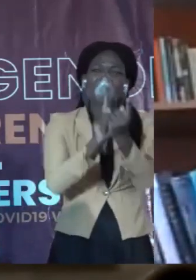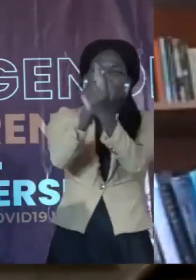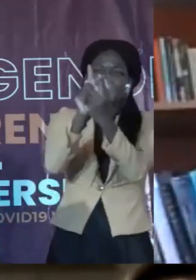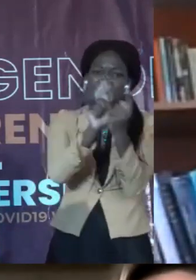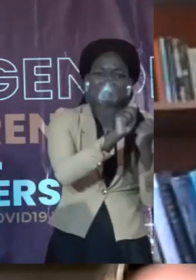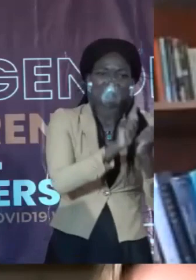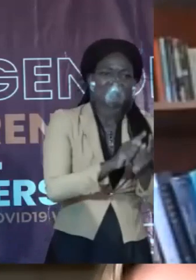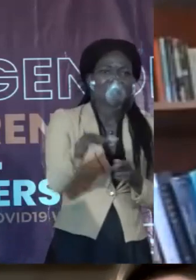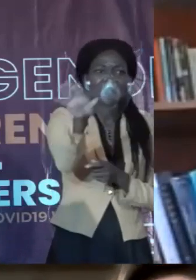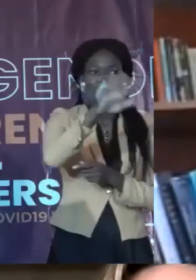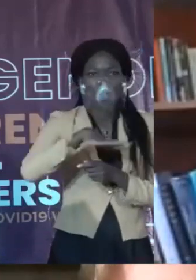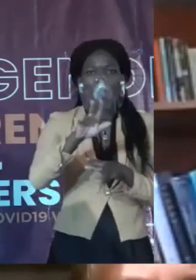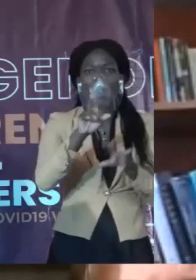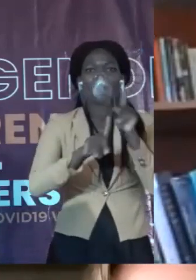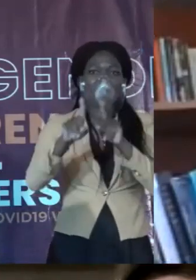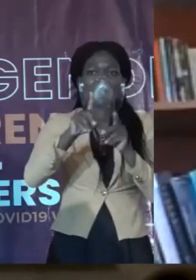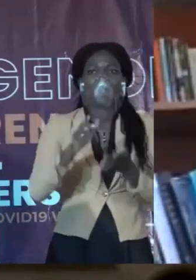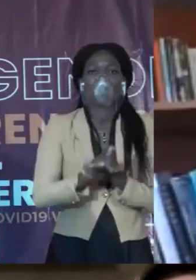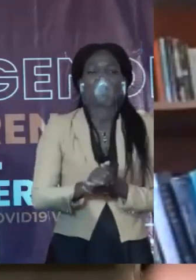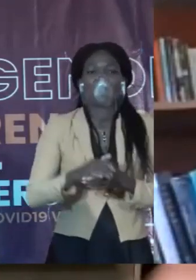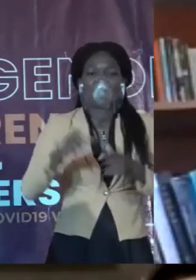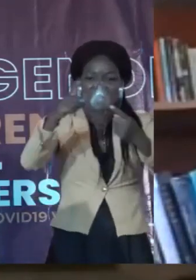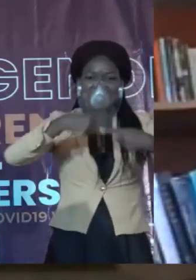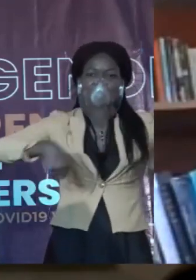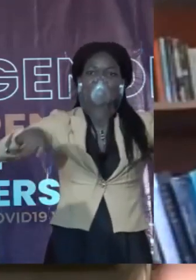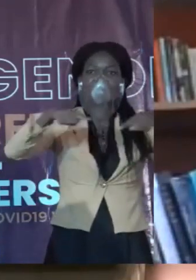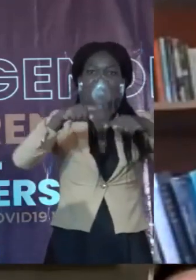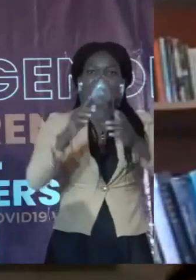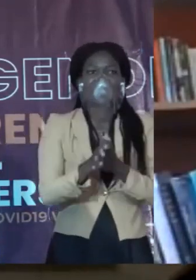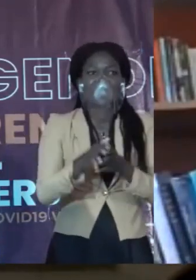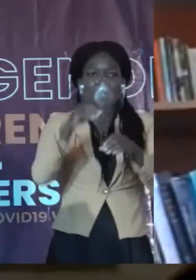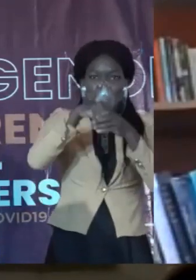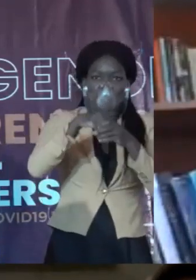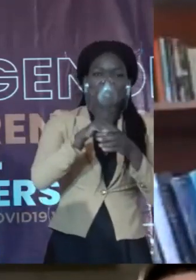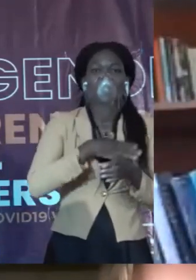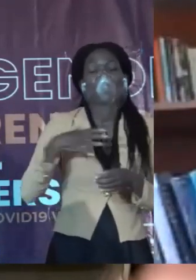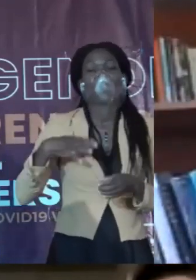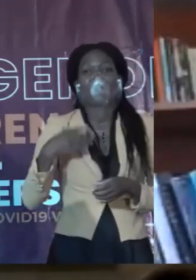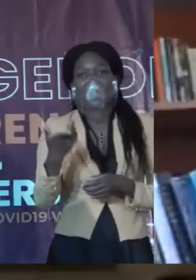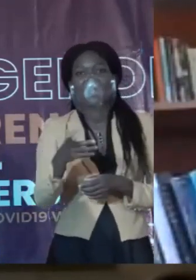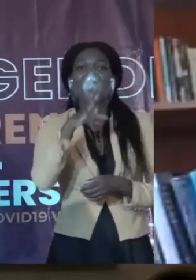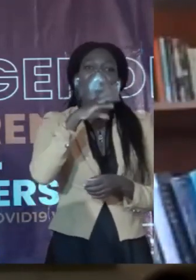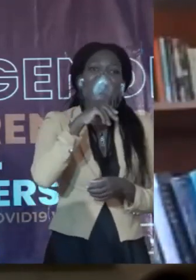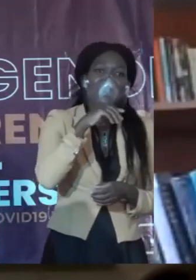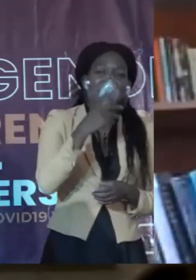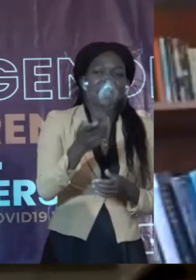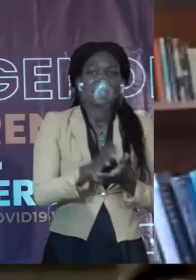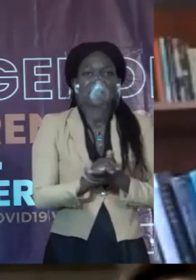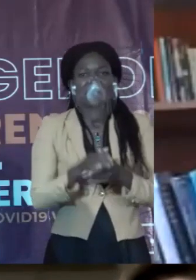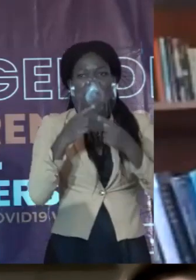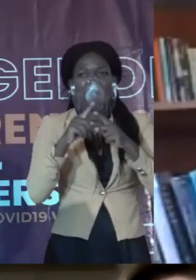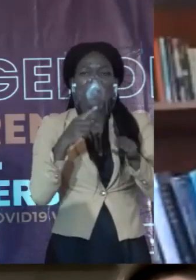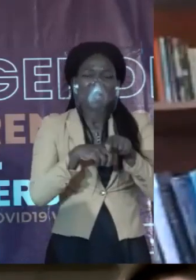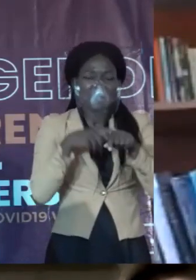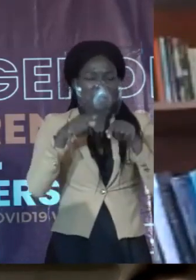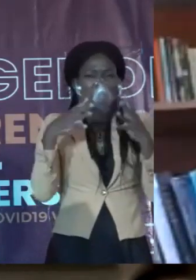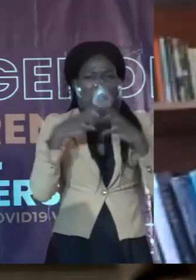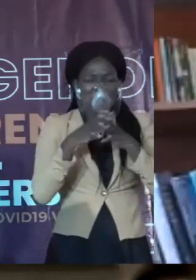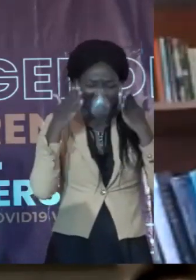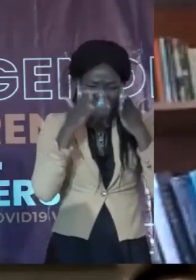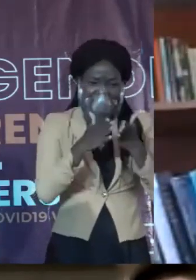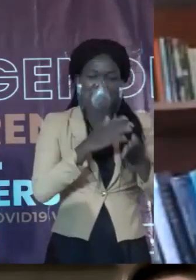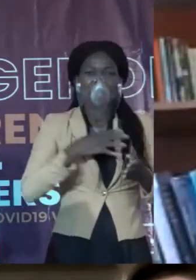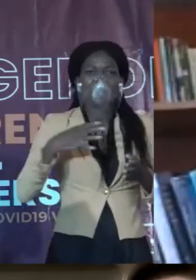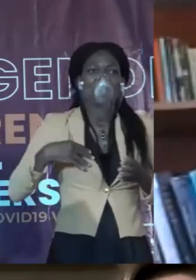to all in the society? And all, we are talking about women, for example, men, of course, but at this point, we're talking about women. How do